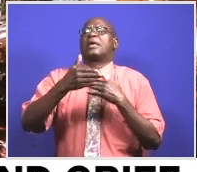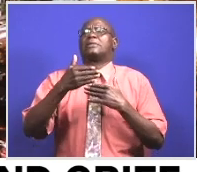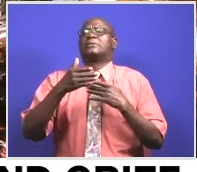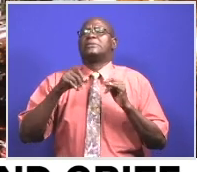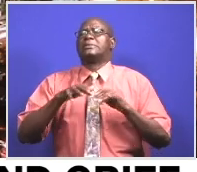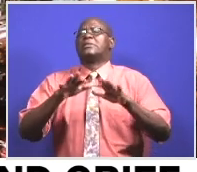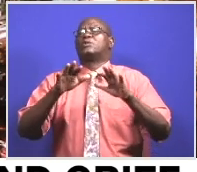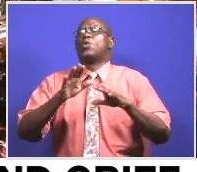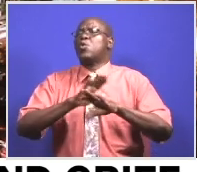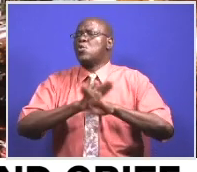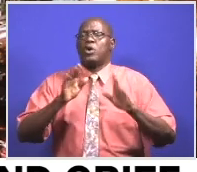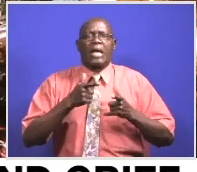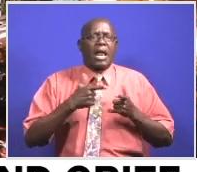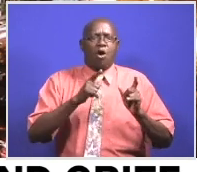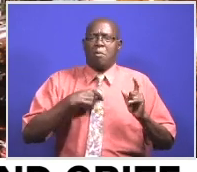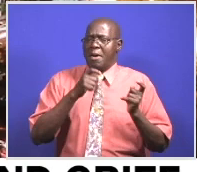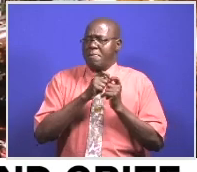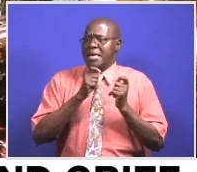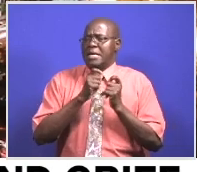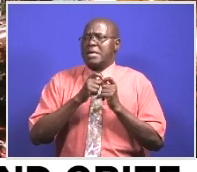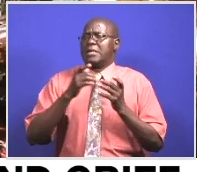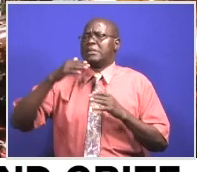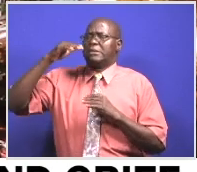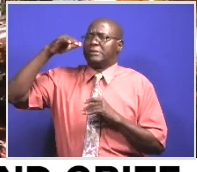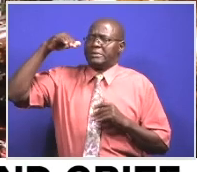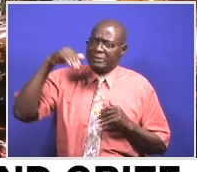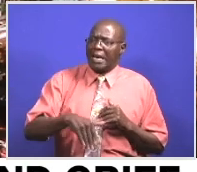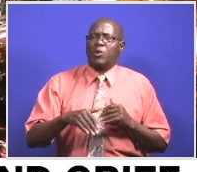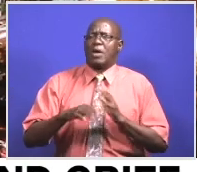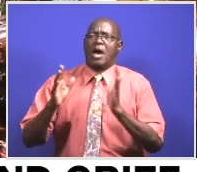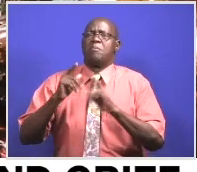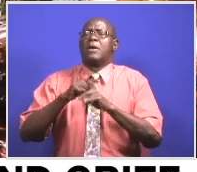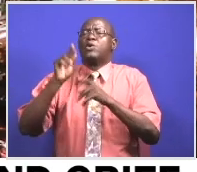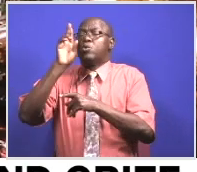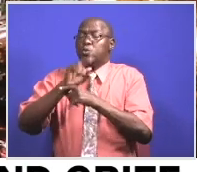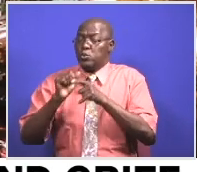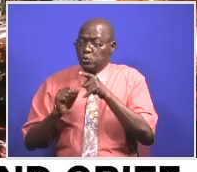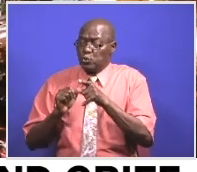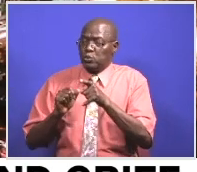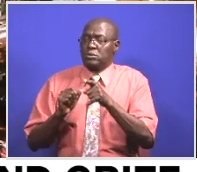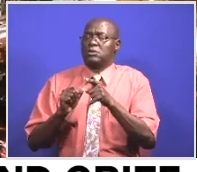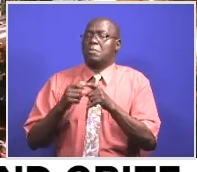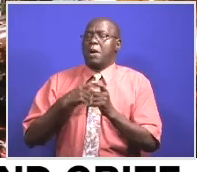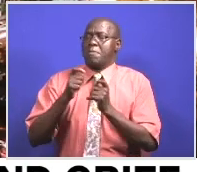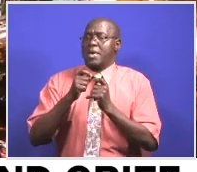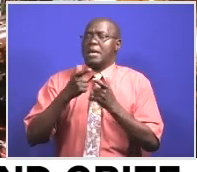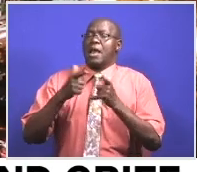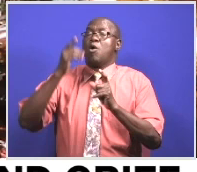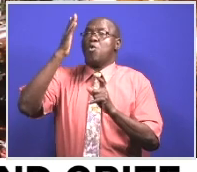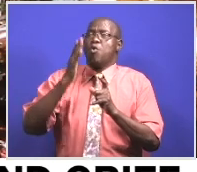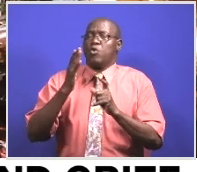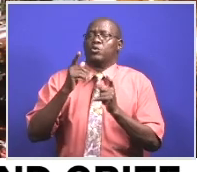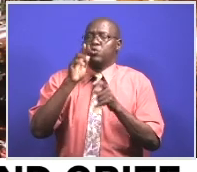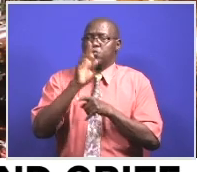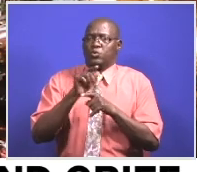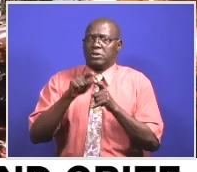allow my pain to put me down, but to use my pain and allow God to use it for His glory. Amen.